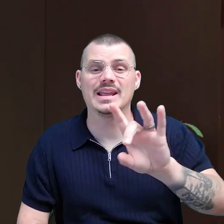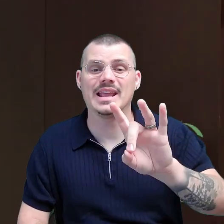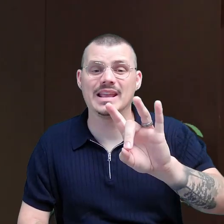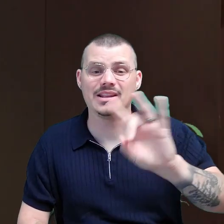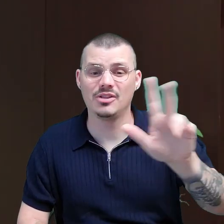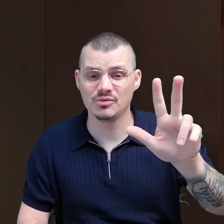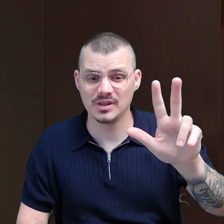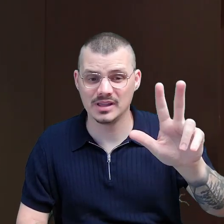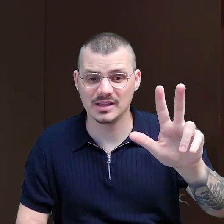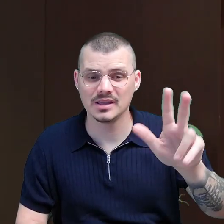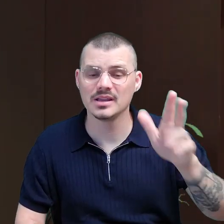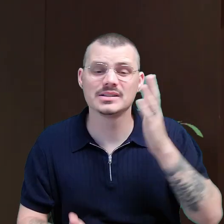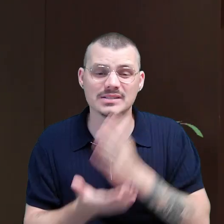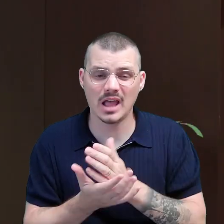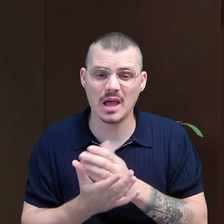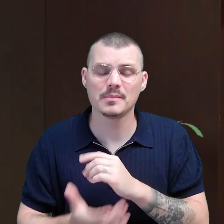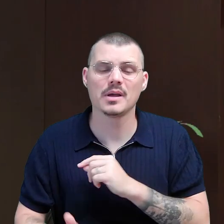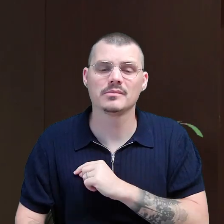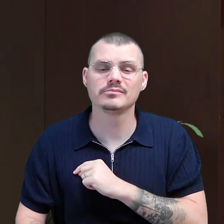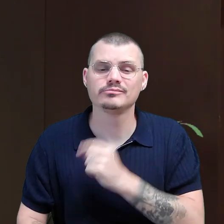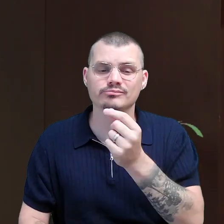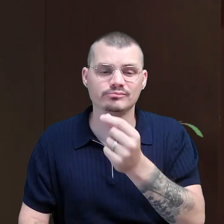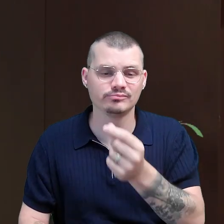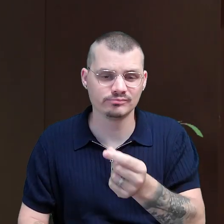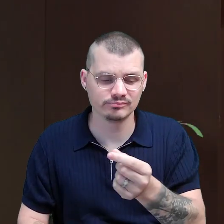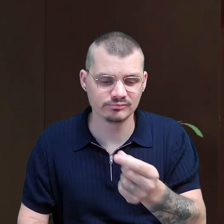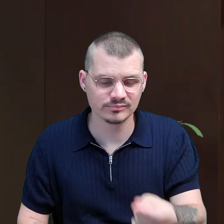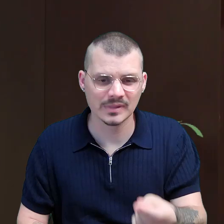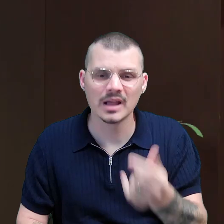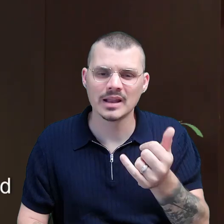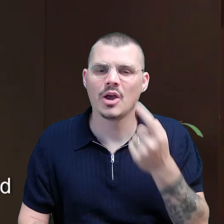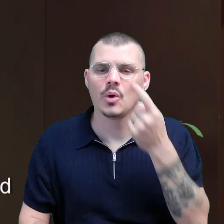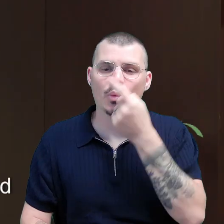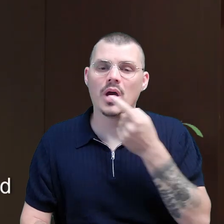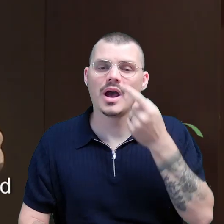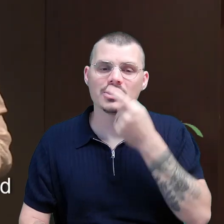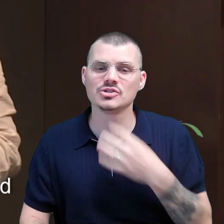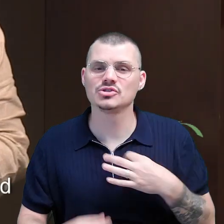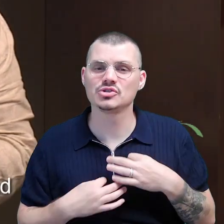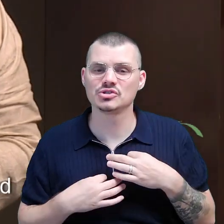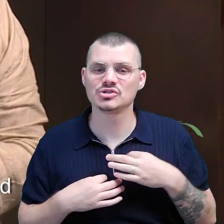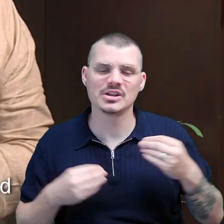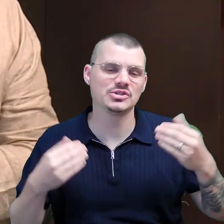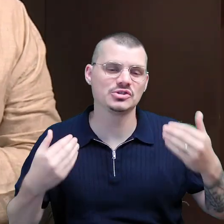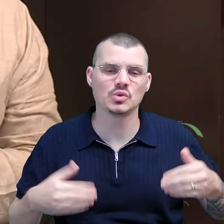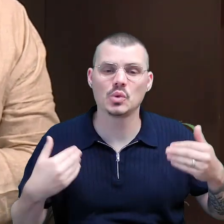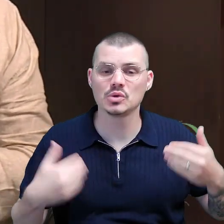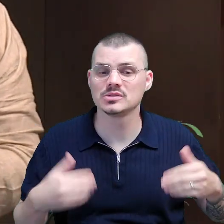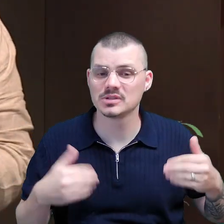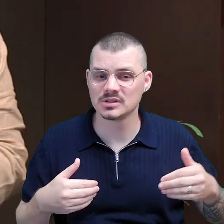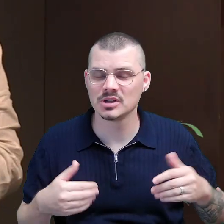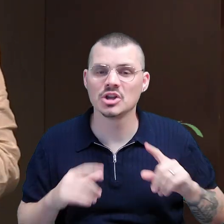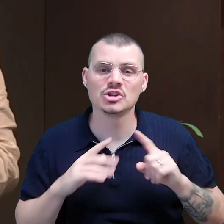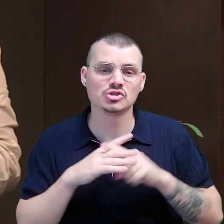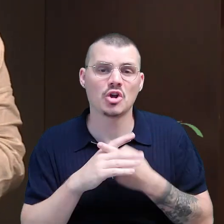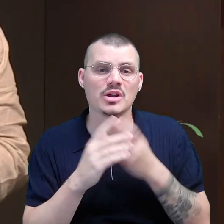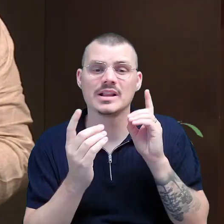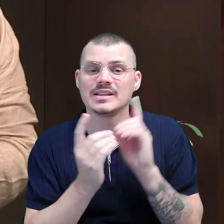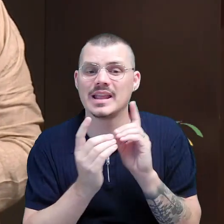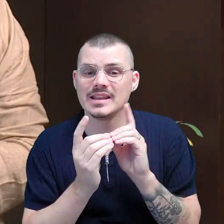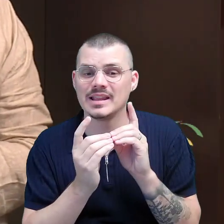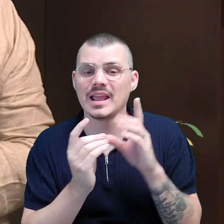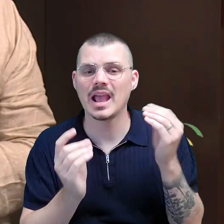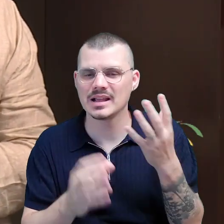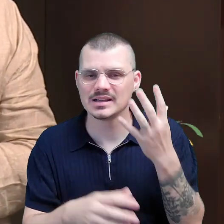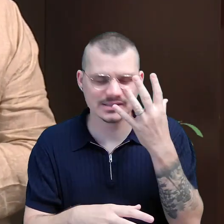And at the age of 83, he stopped wearing the badge. He started wearing Hawaiian shirts and cargo shorts,